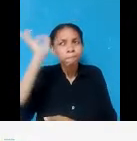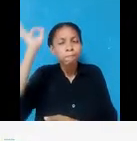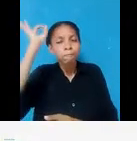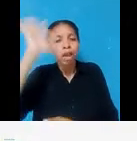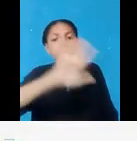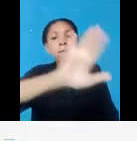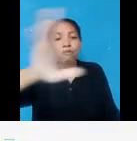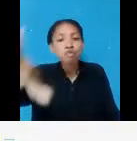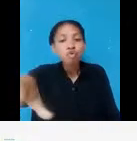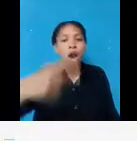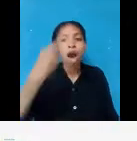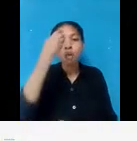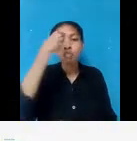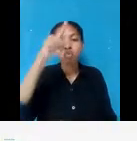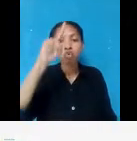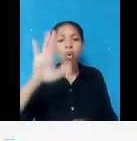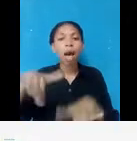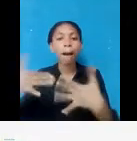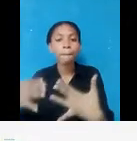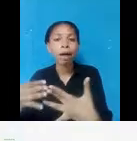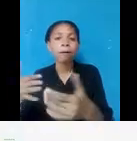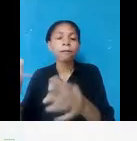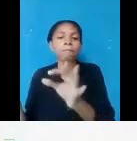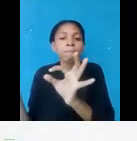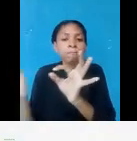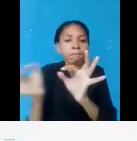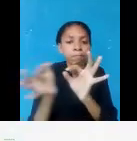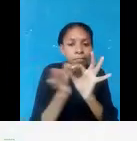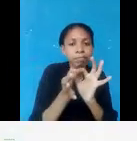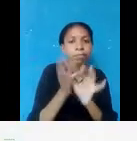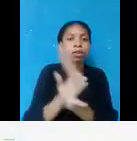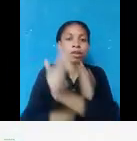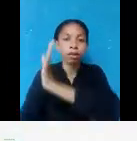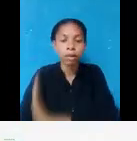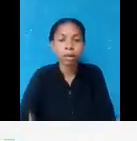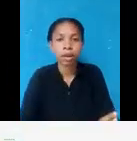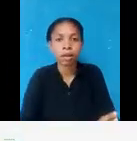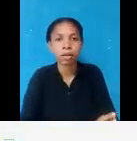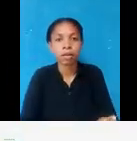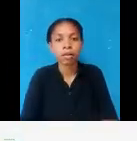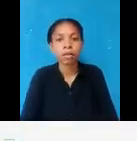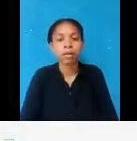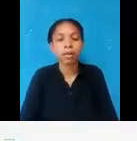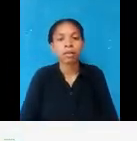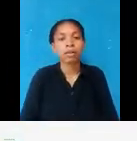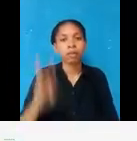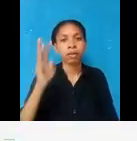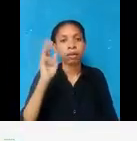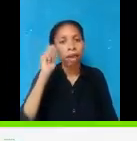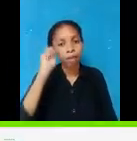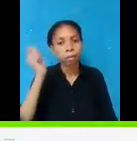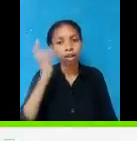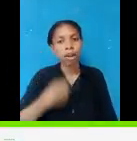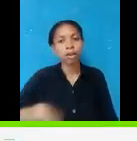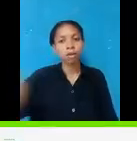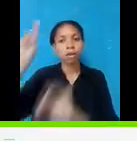solidarity. Thank you everyone. Wabillahi taufiq wal hidayah. Wassalamualaikum warahmatullahi wabarakatuh.